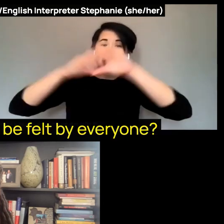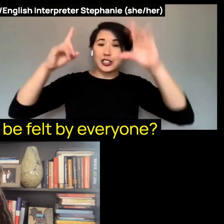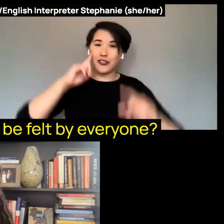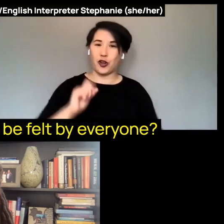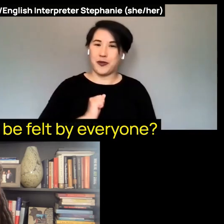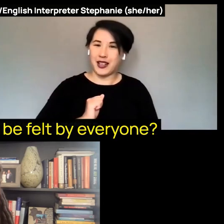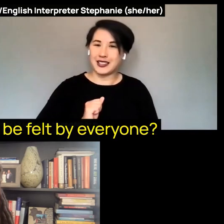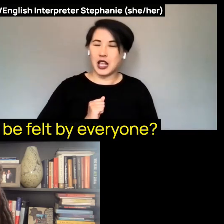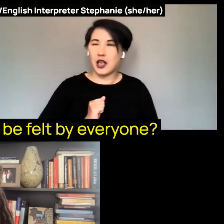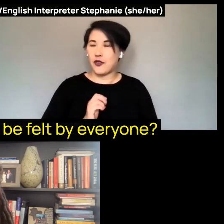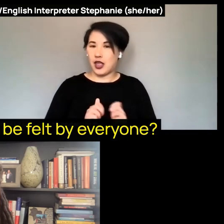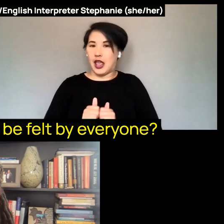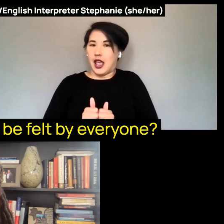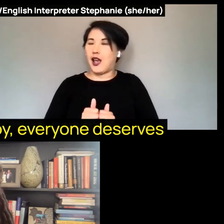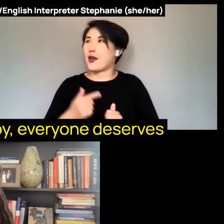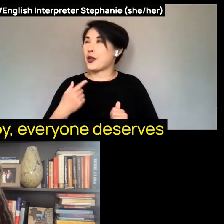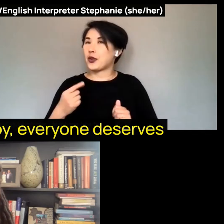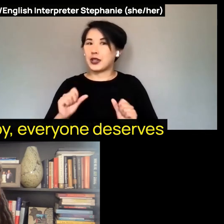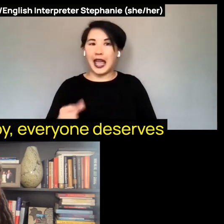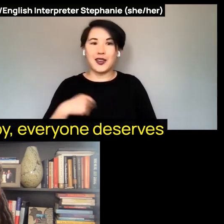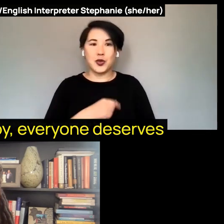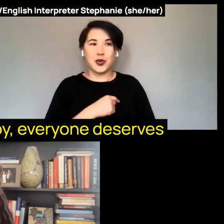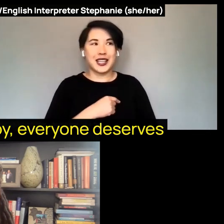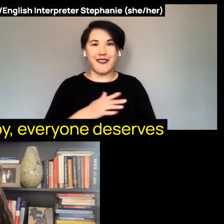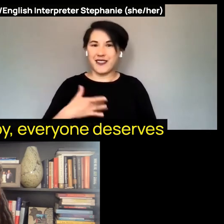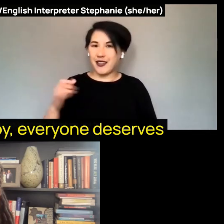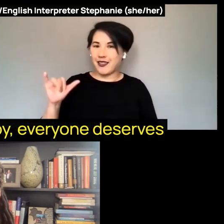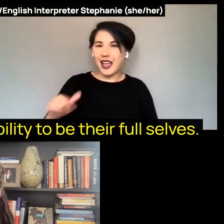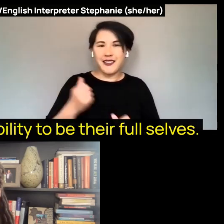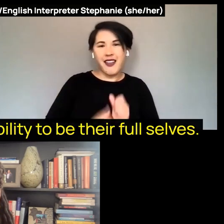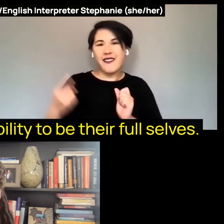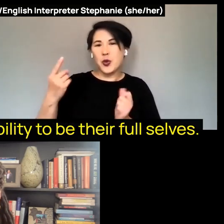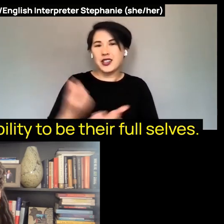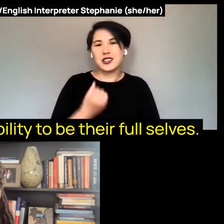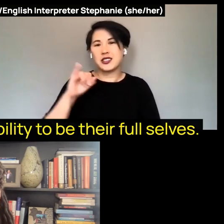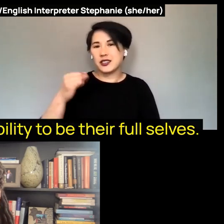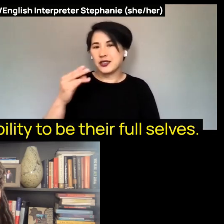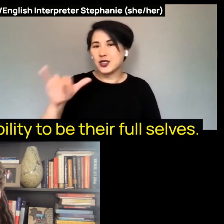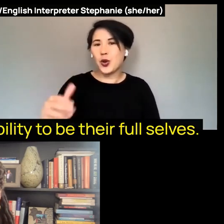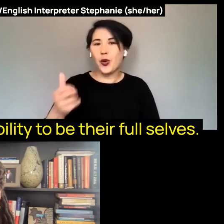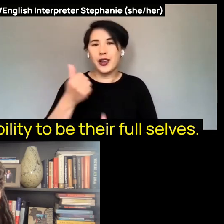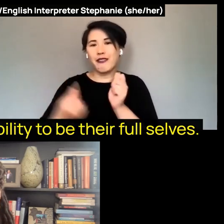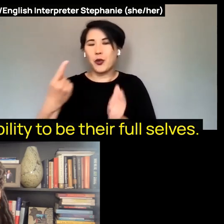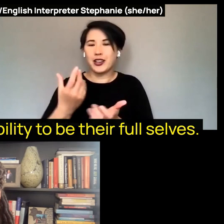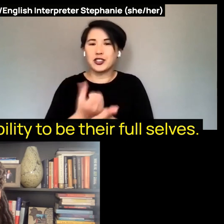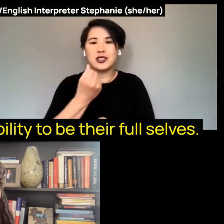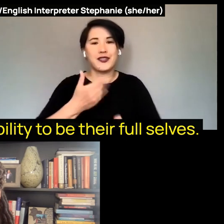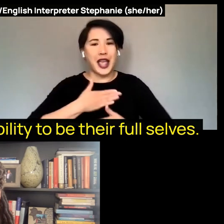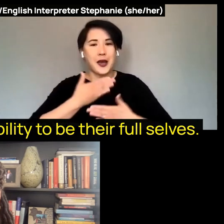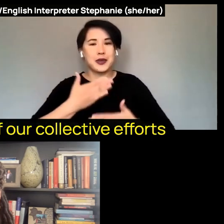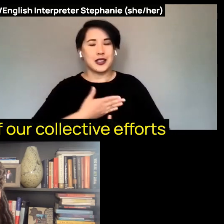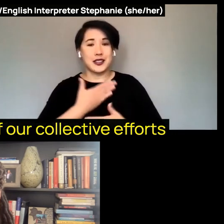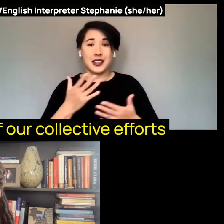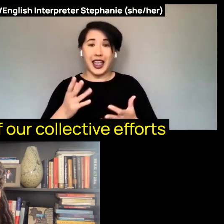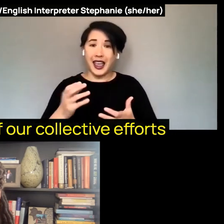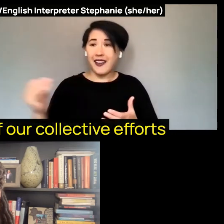have this be felt by everyone? Everyone deserves joy. Everyone deserves happiness and the ability to be their full